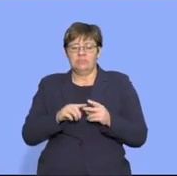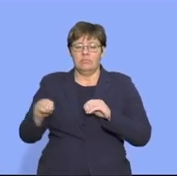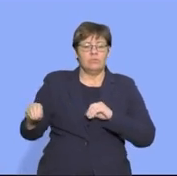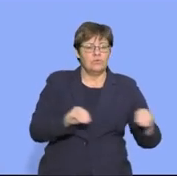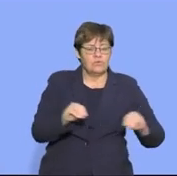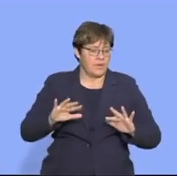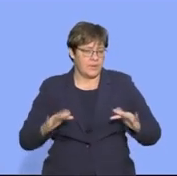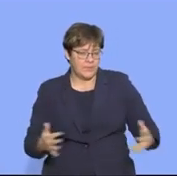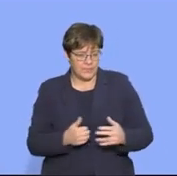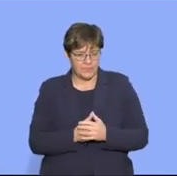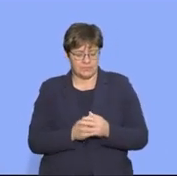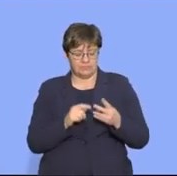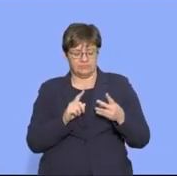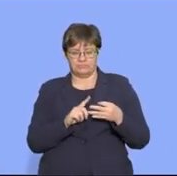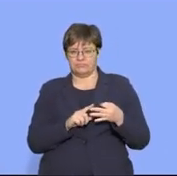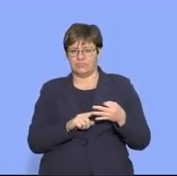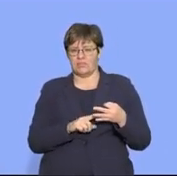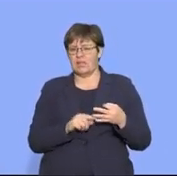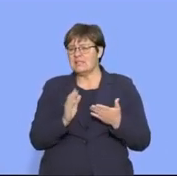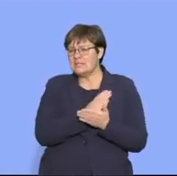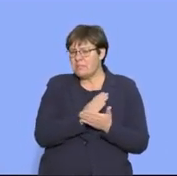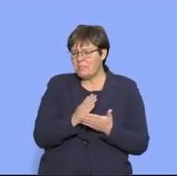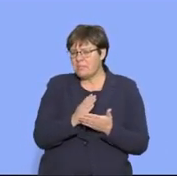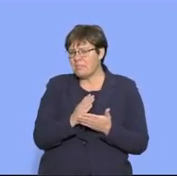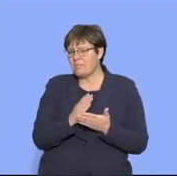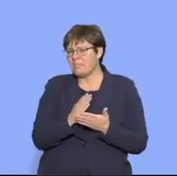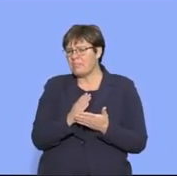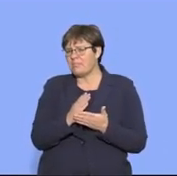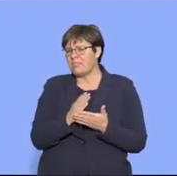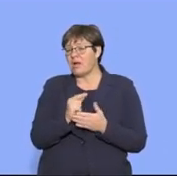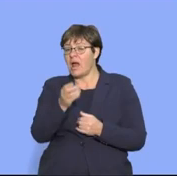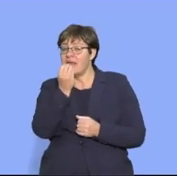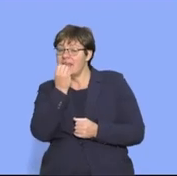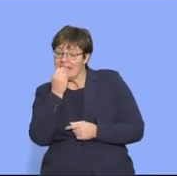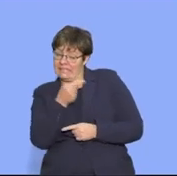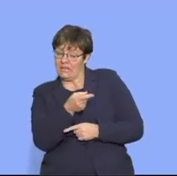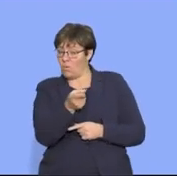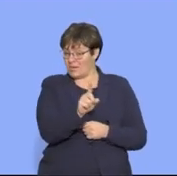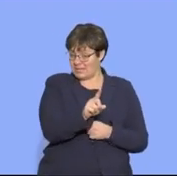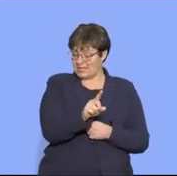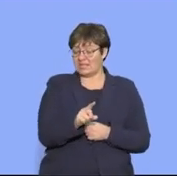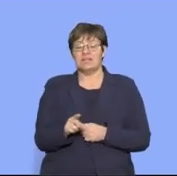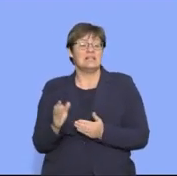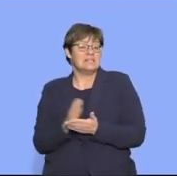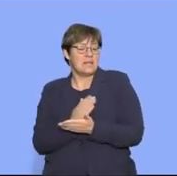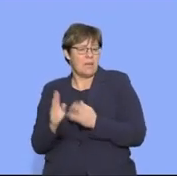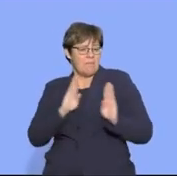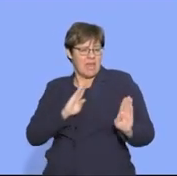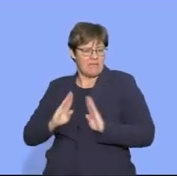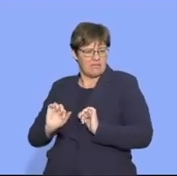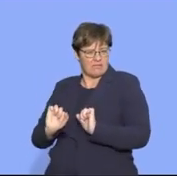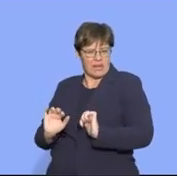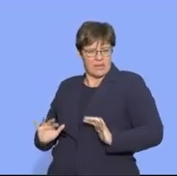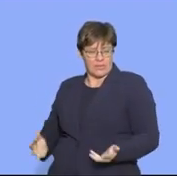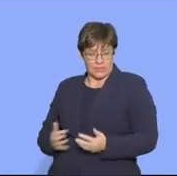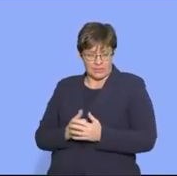like, how they moved, and in some cases, what they ate